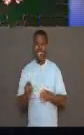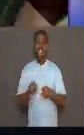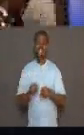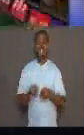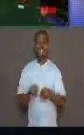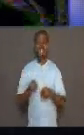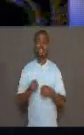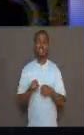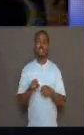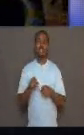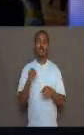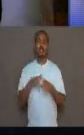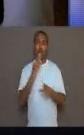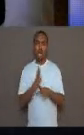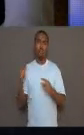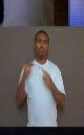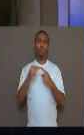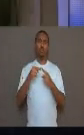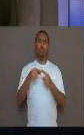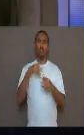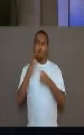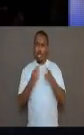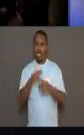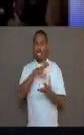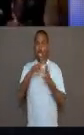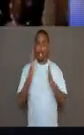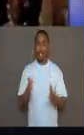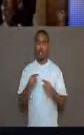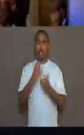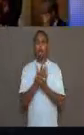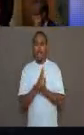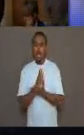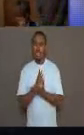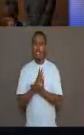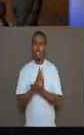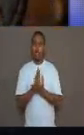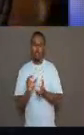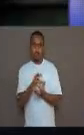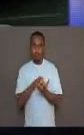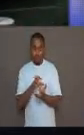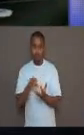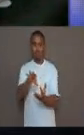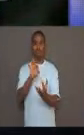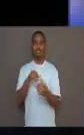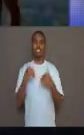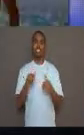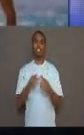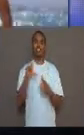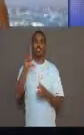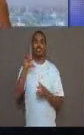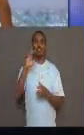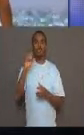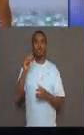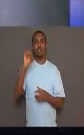Chiffre, banker to the world's terrorists, is participating in a poker game at the